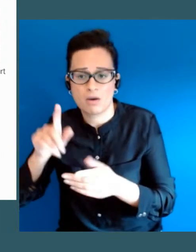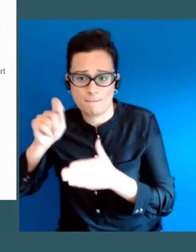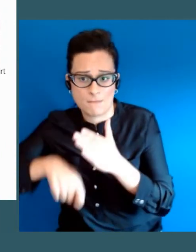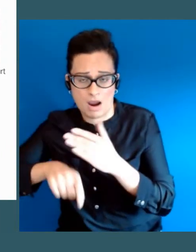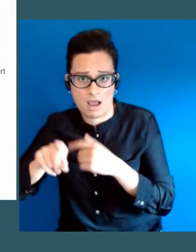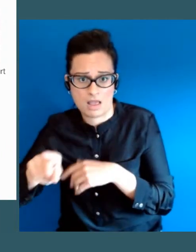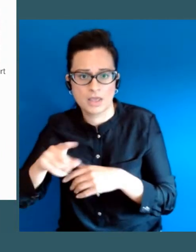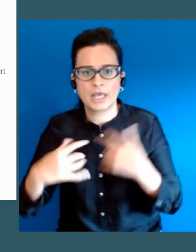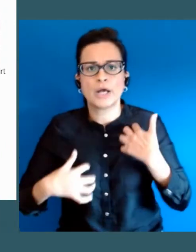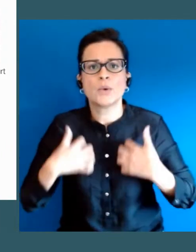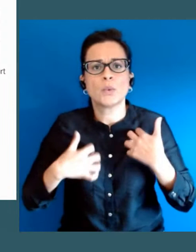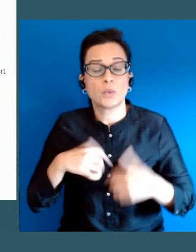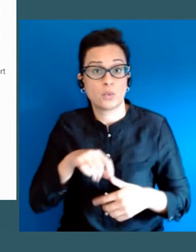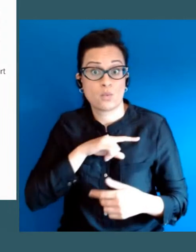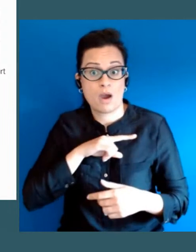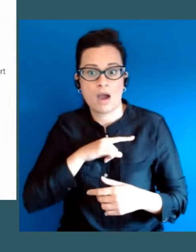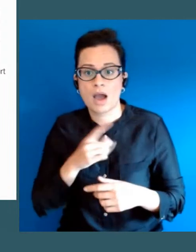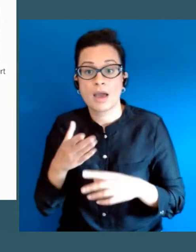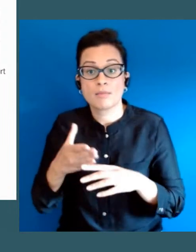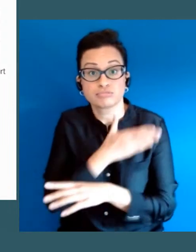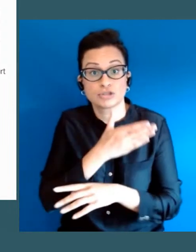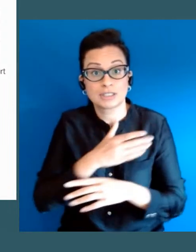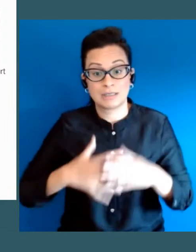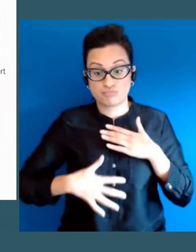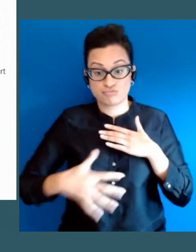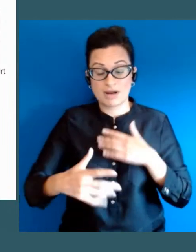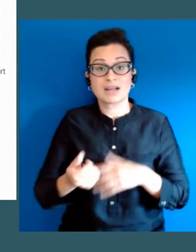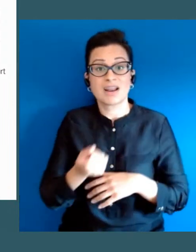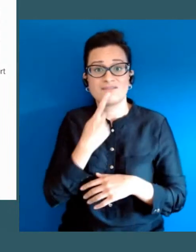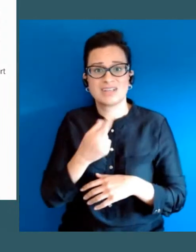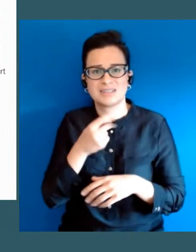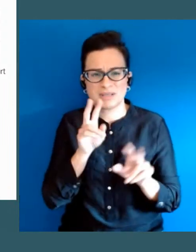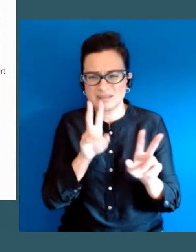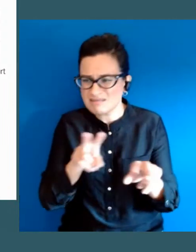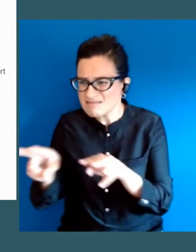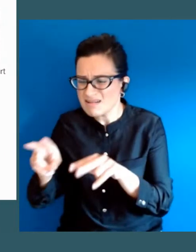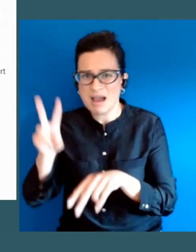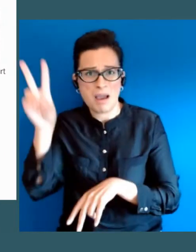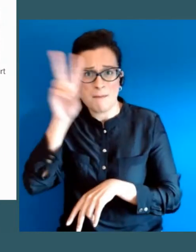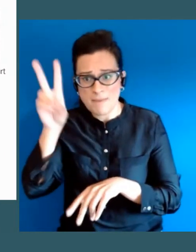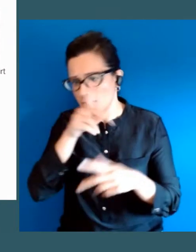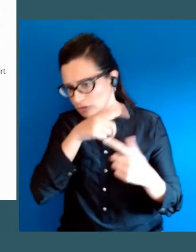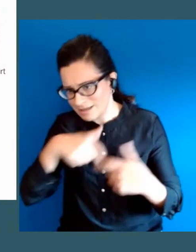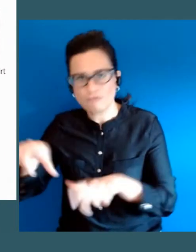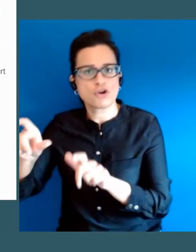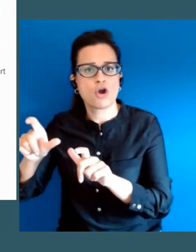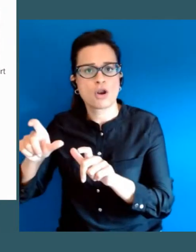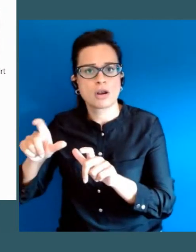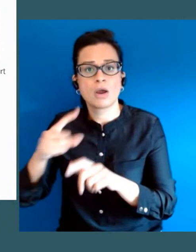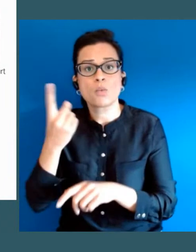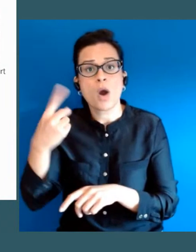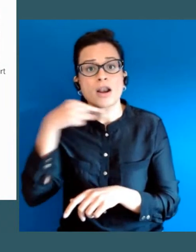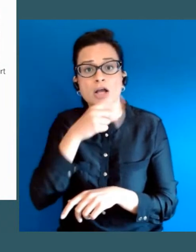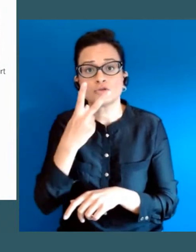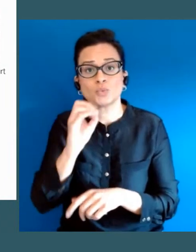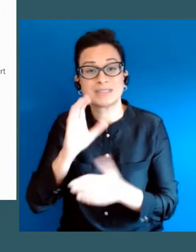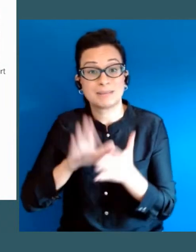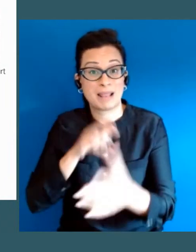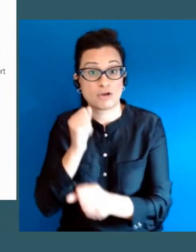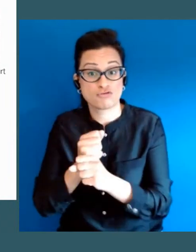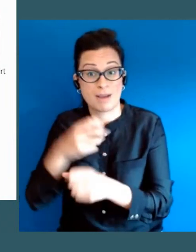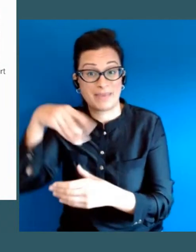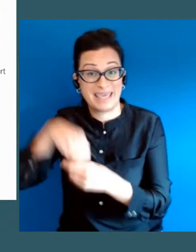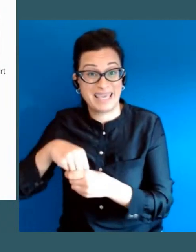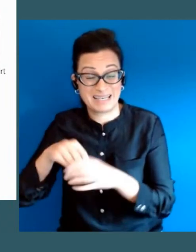of the pre-pregnancy vitamins, I find a lot of parents will stay on them. There's only 120 milligrams in them. So that's a